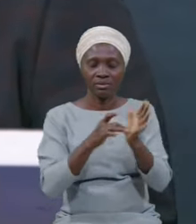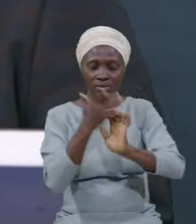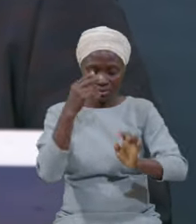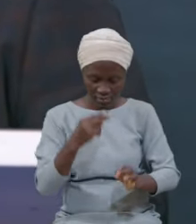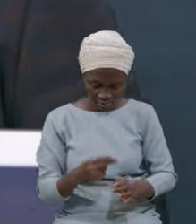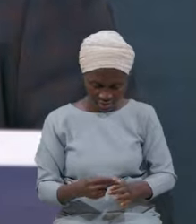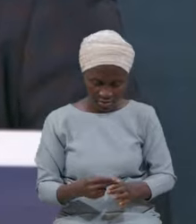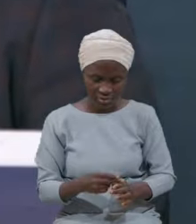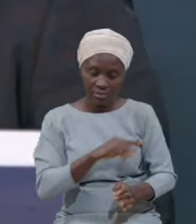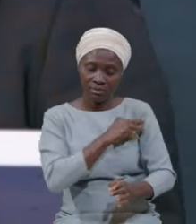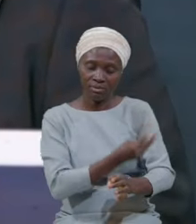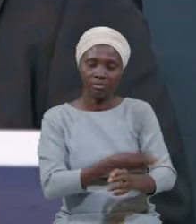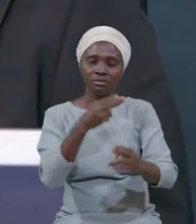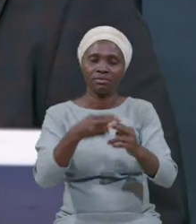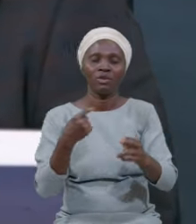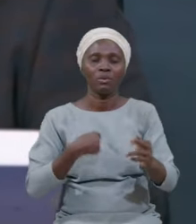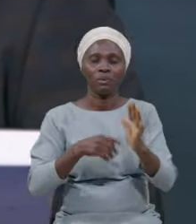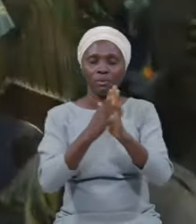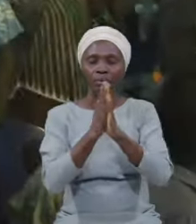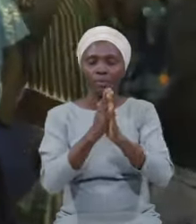mighty name, we pray. Yes.